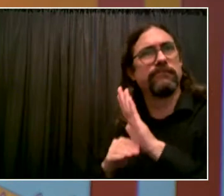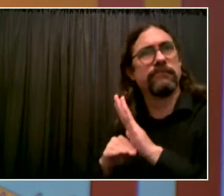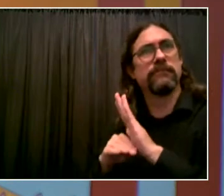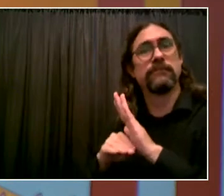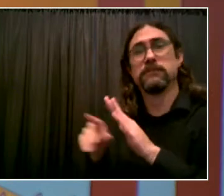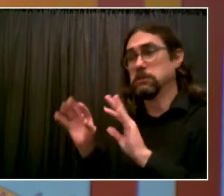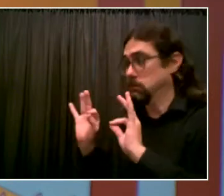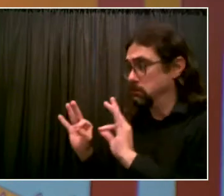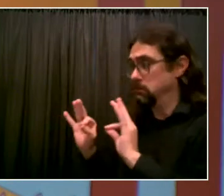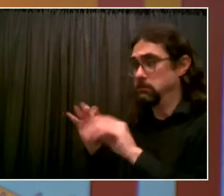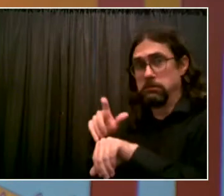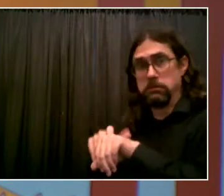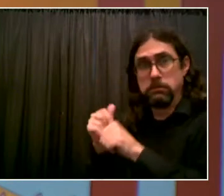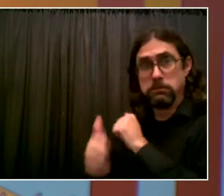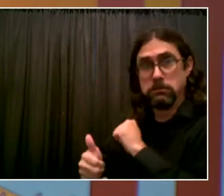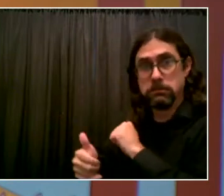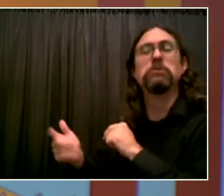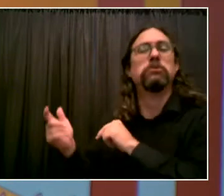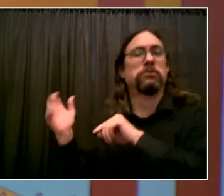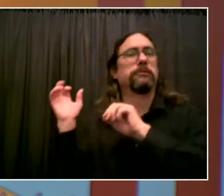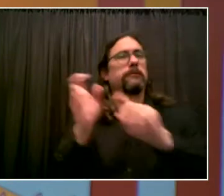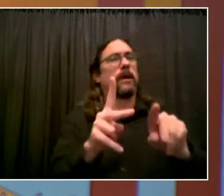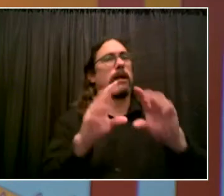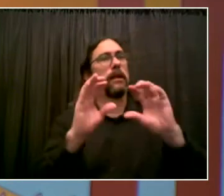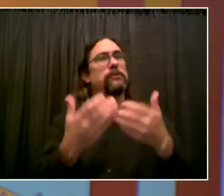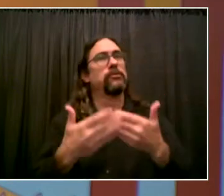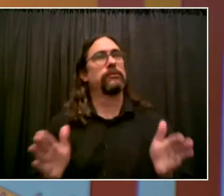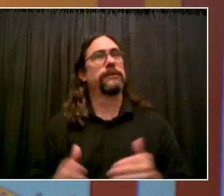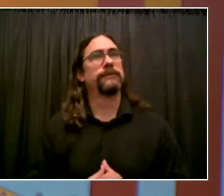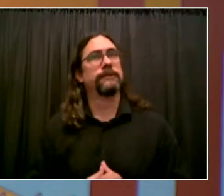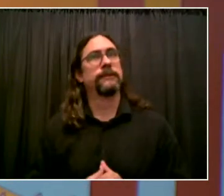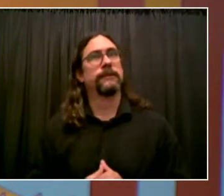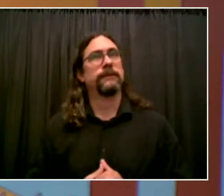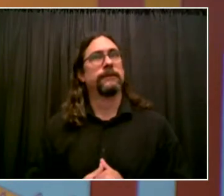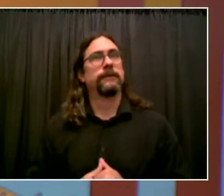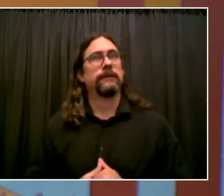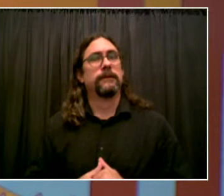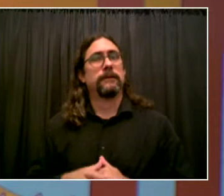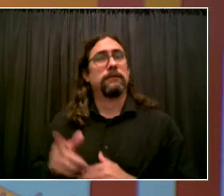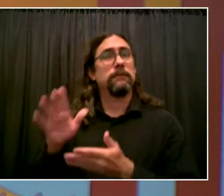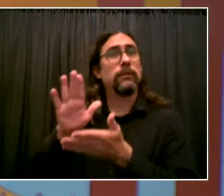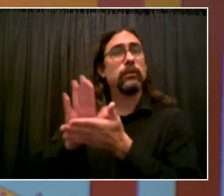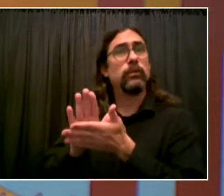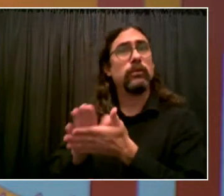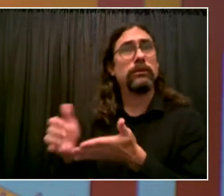lunch issue, I'll mix and match, starting with the chancellor, and then the doctors can weigh in.